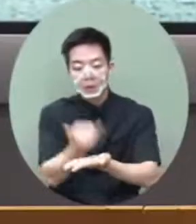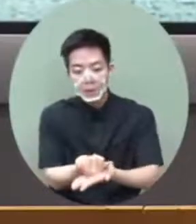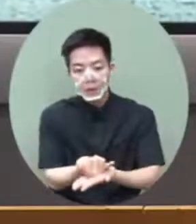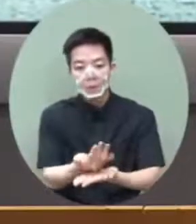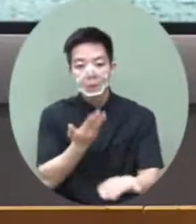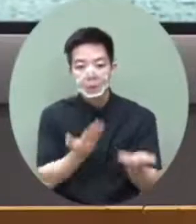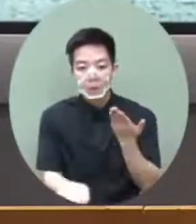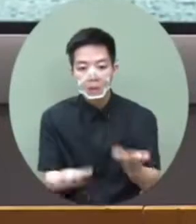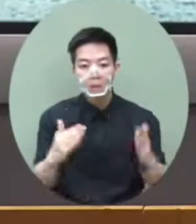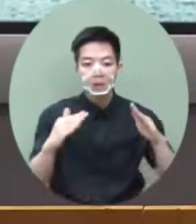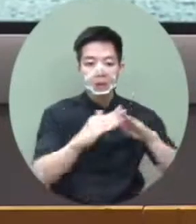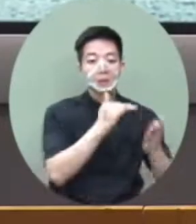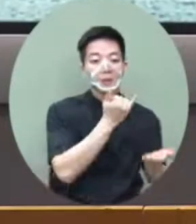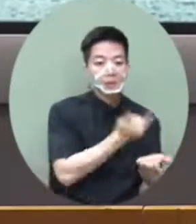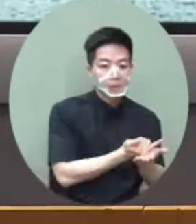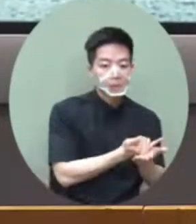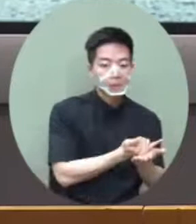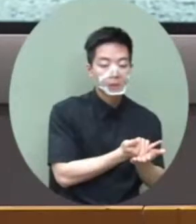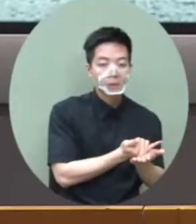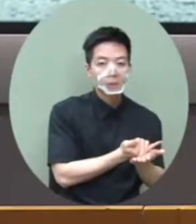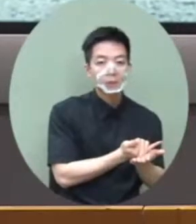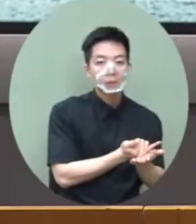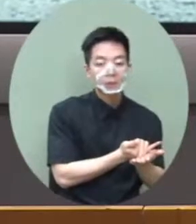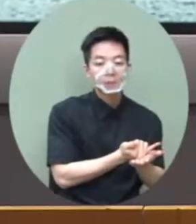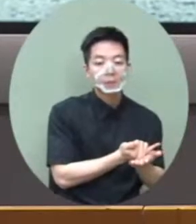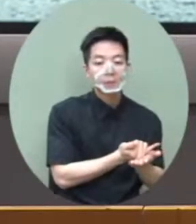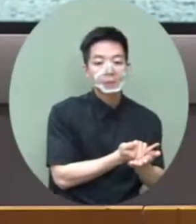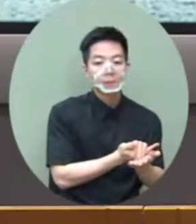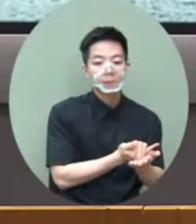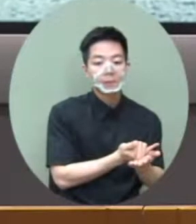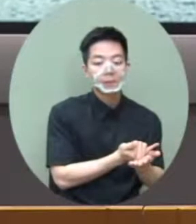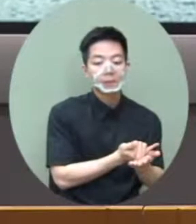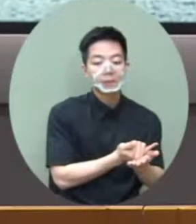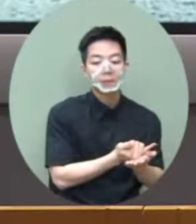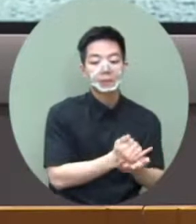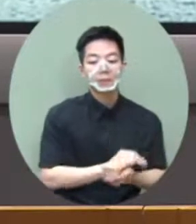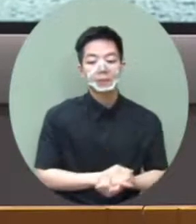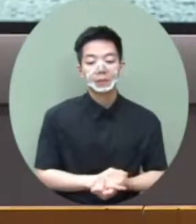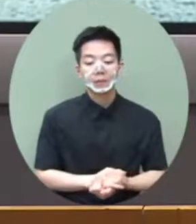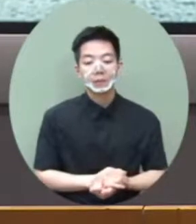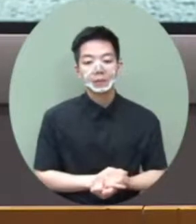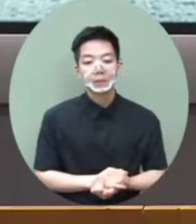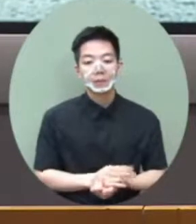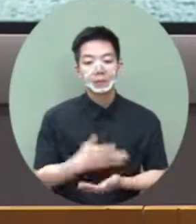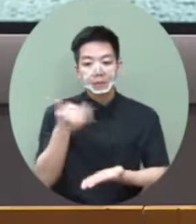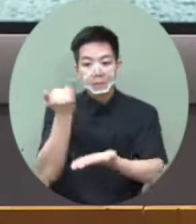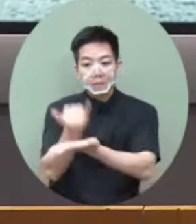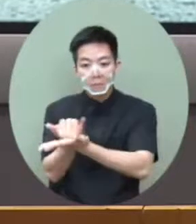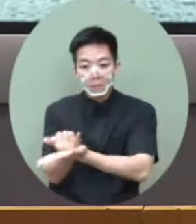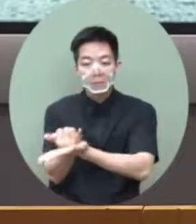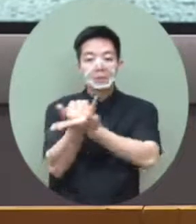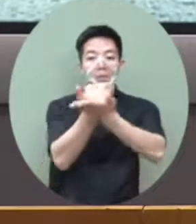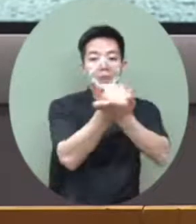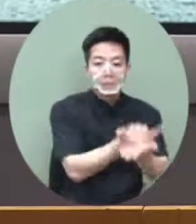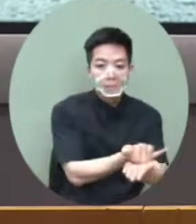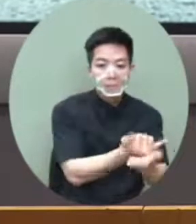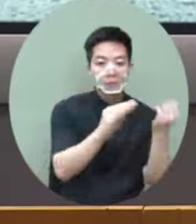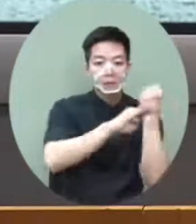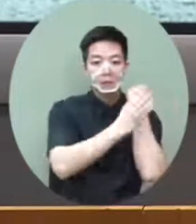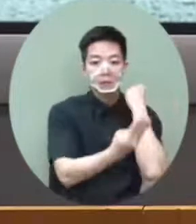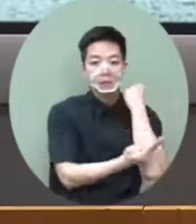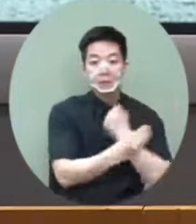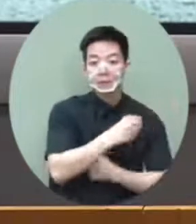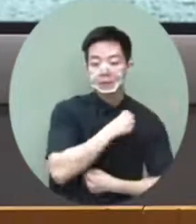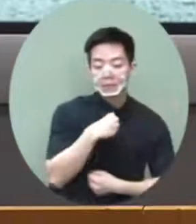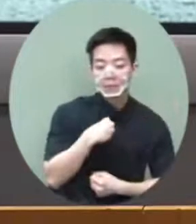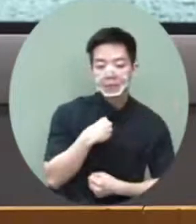residential care homes or elderly homes or people who died at home. And when the